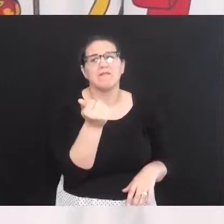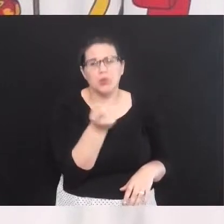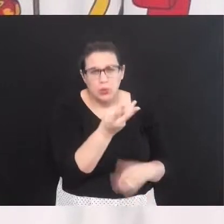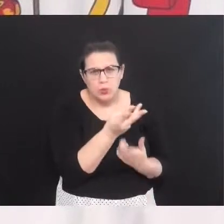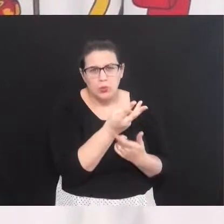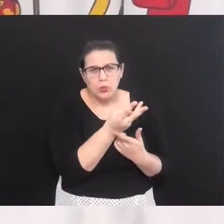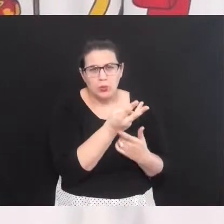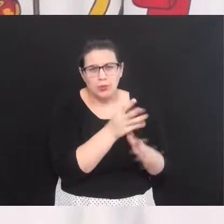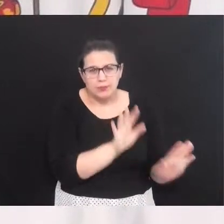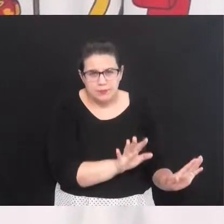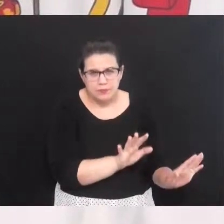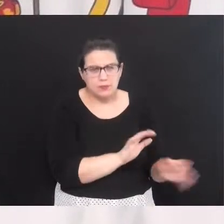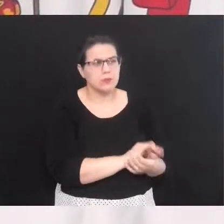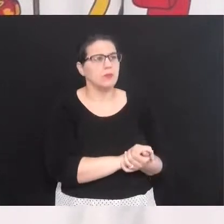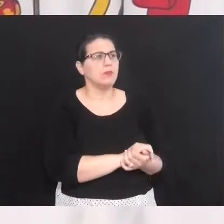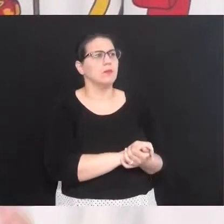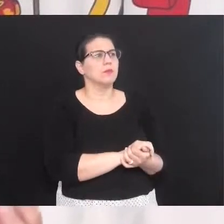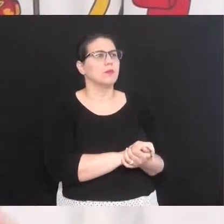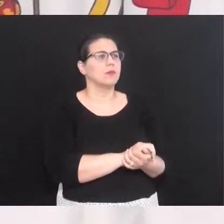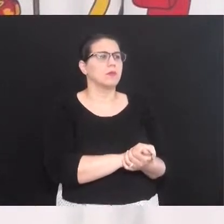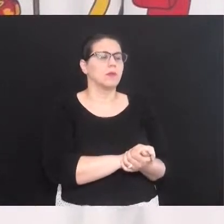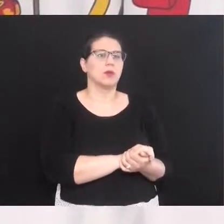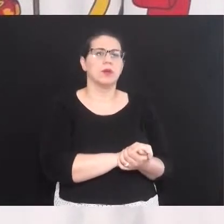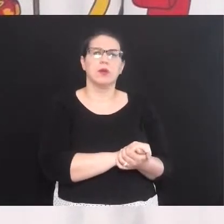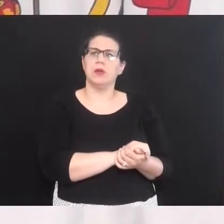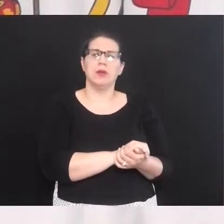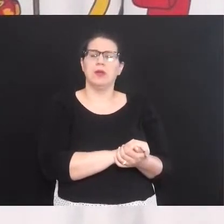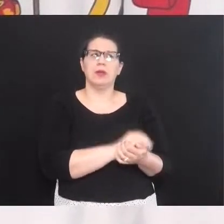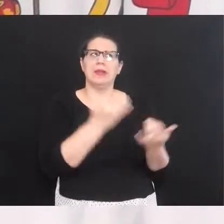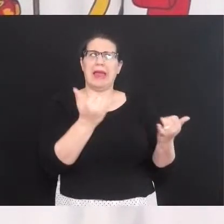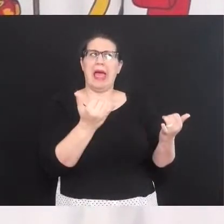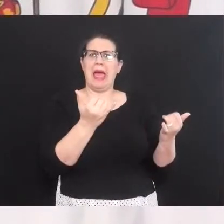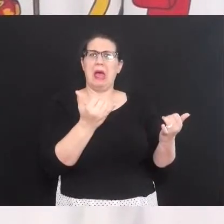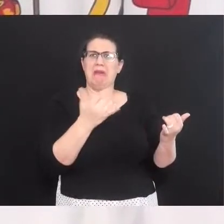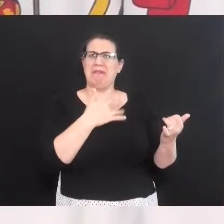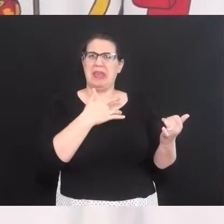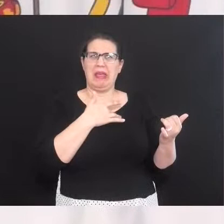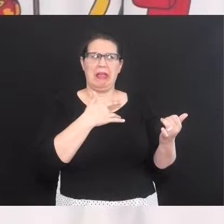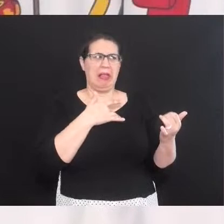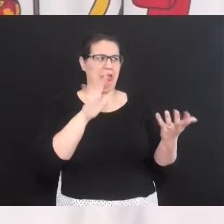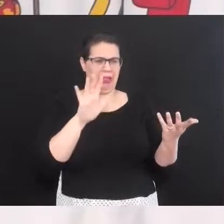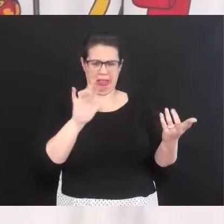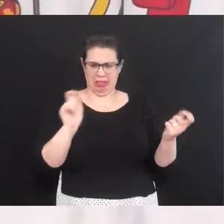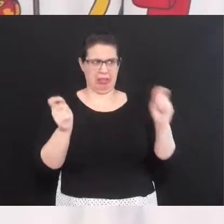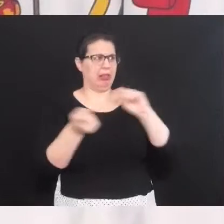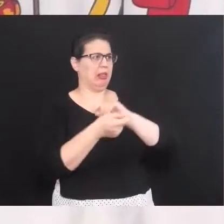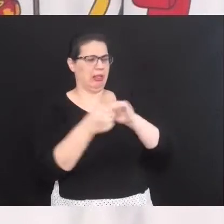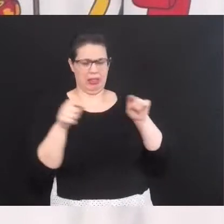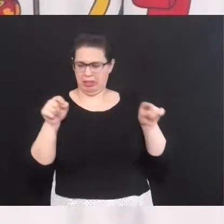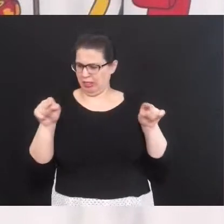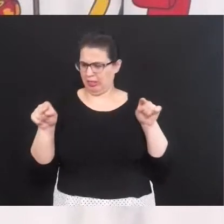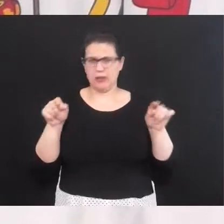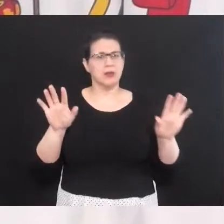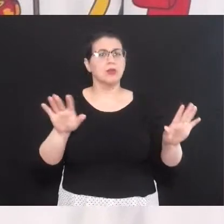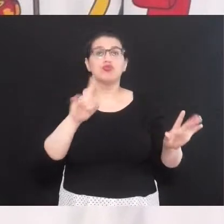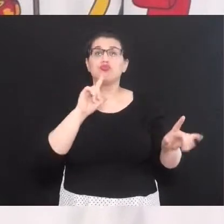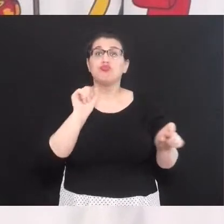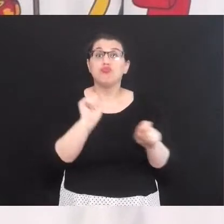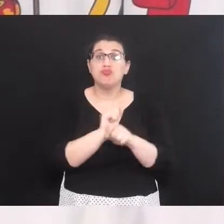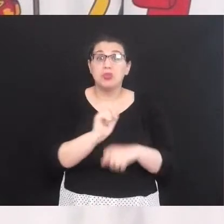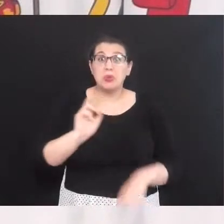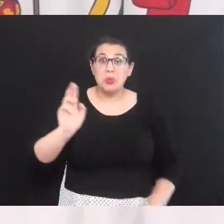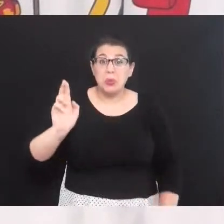that really have now completely reversed roles. True Republicans really believe